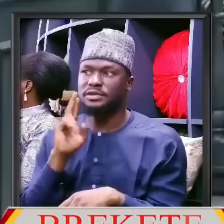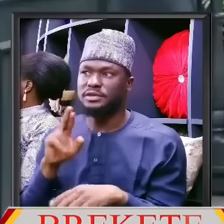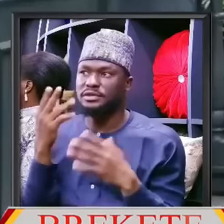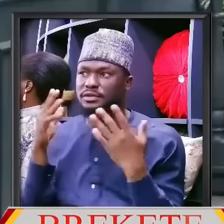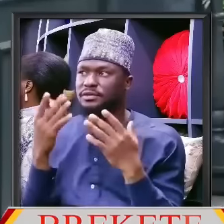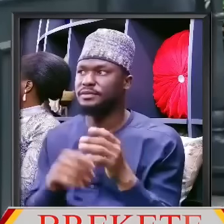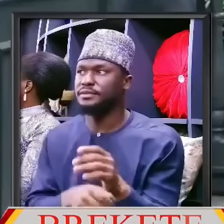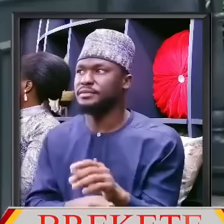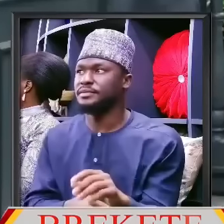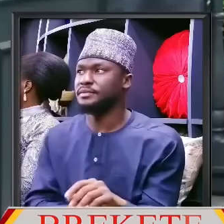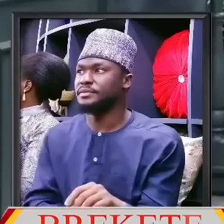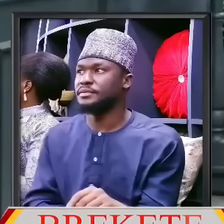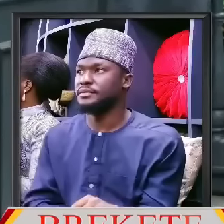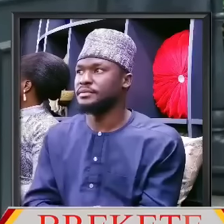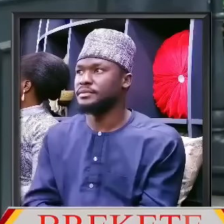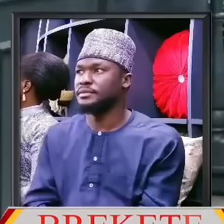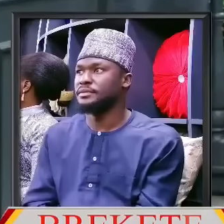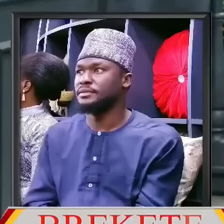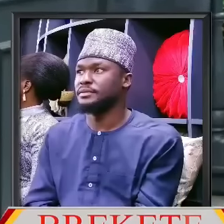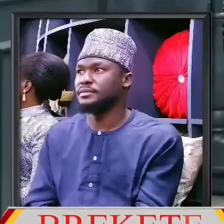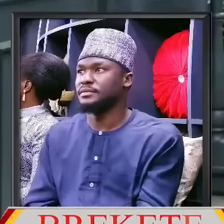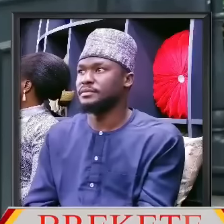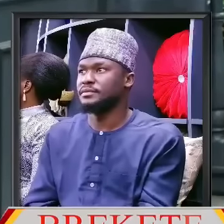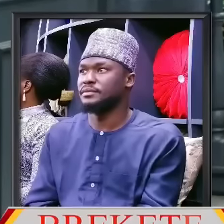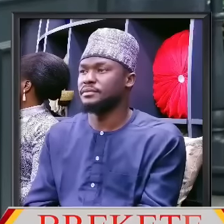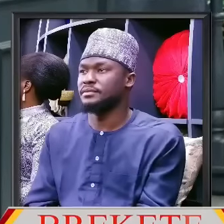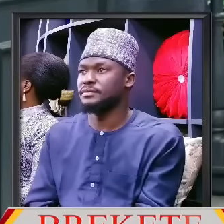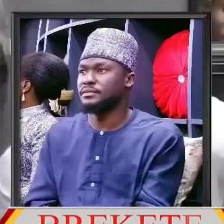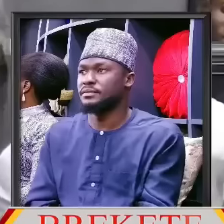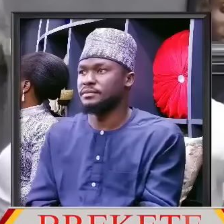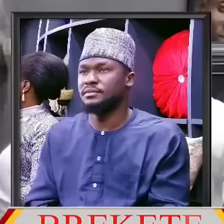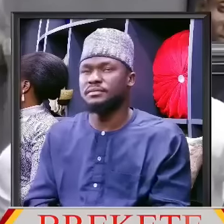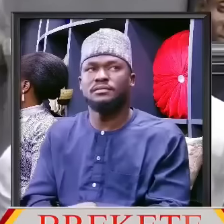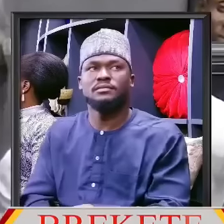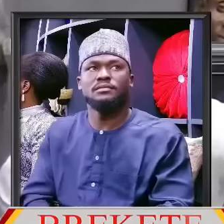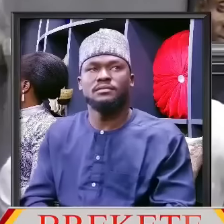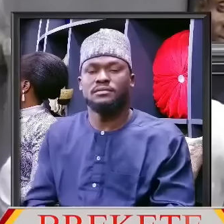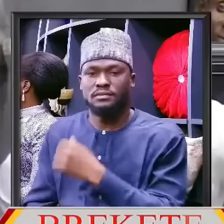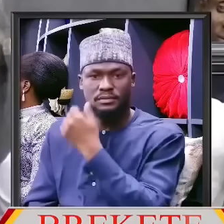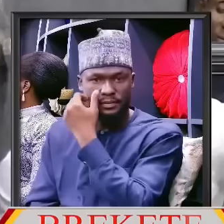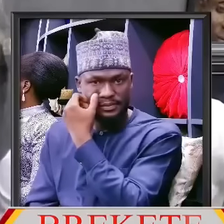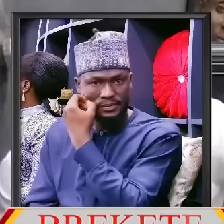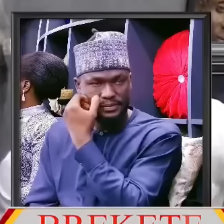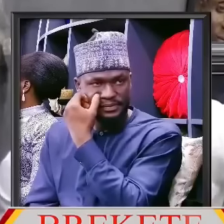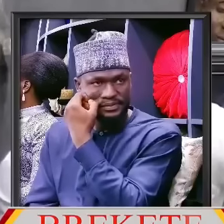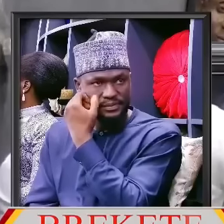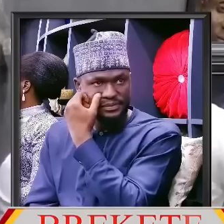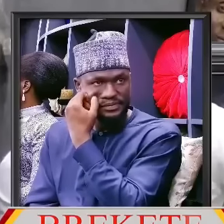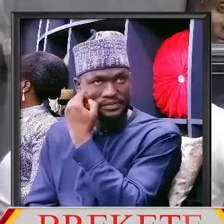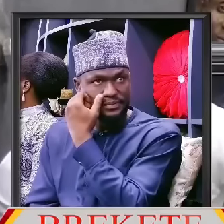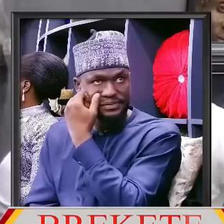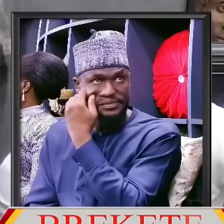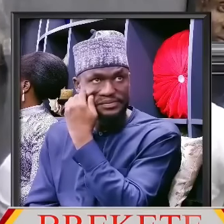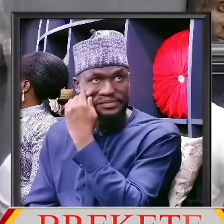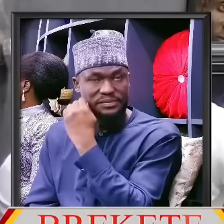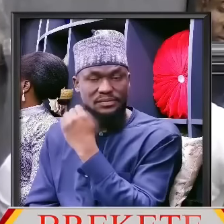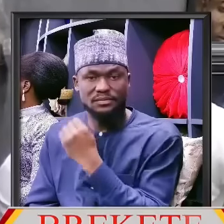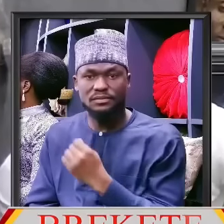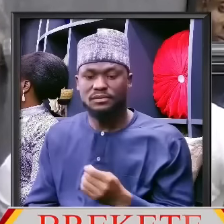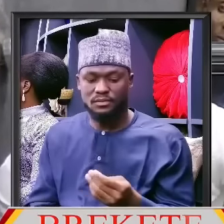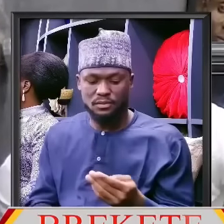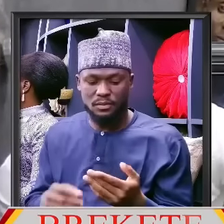Okay, continue, Provost. Okay, so me won't fit join my ABC. Thank you